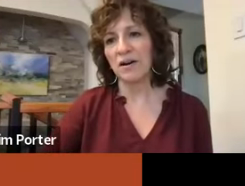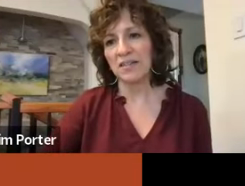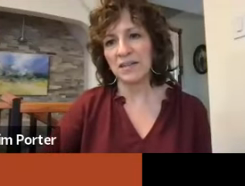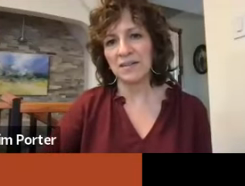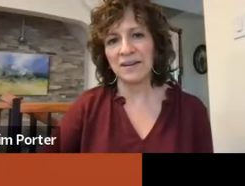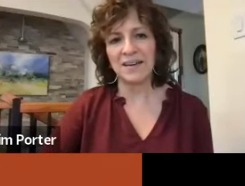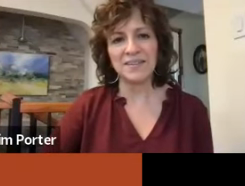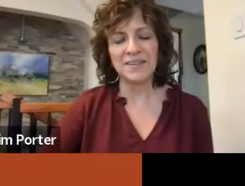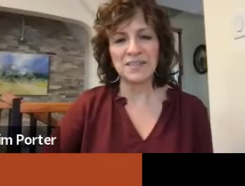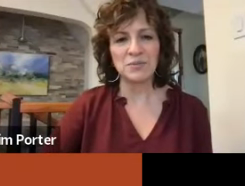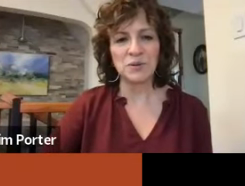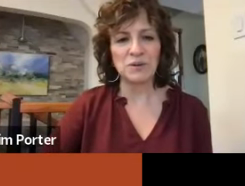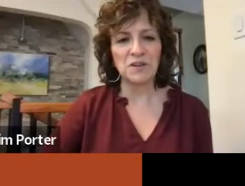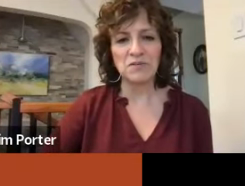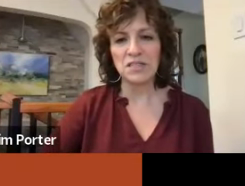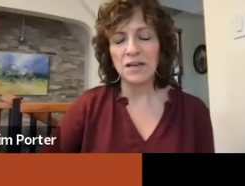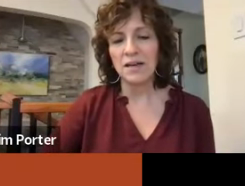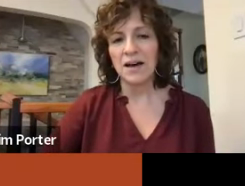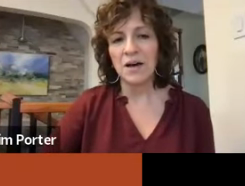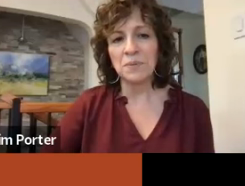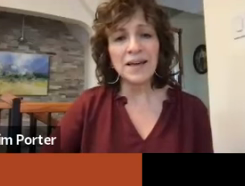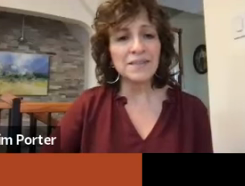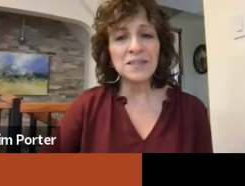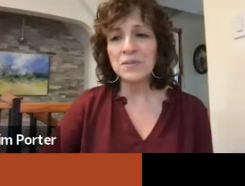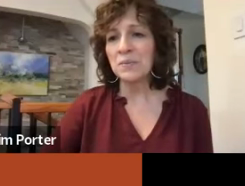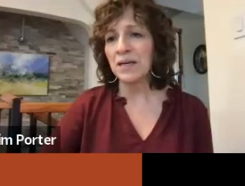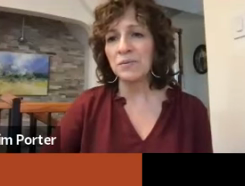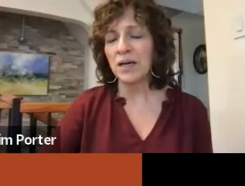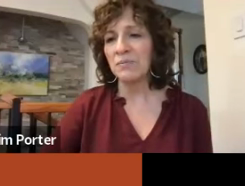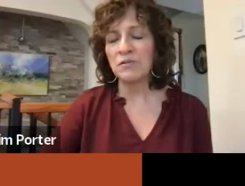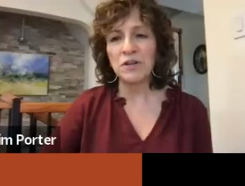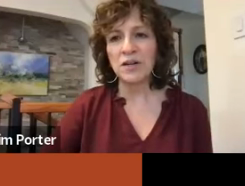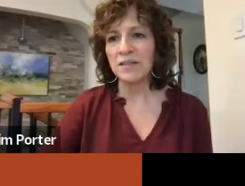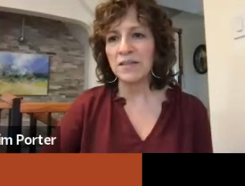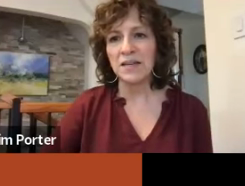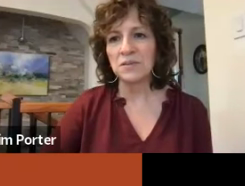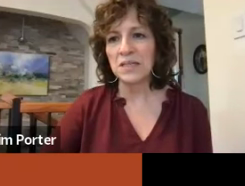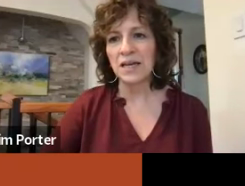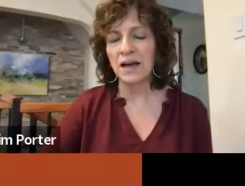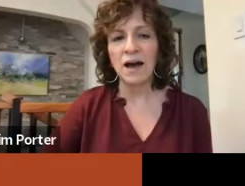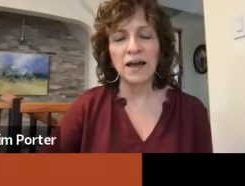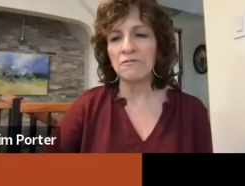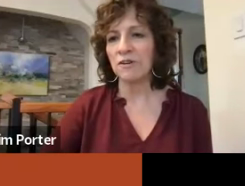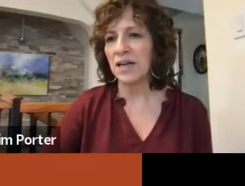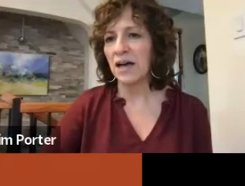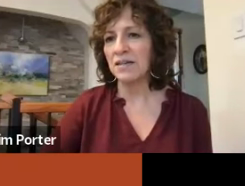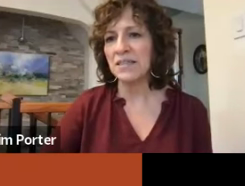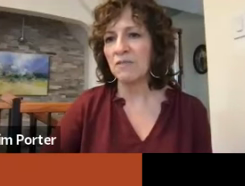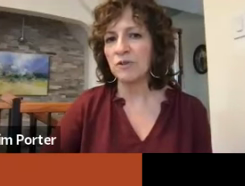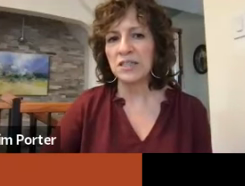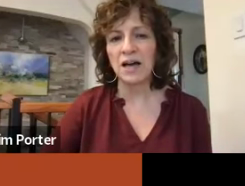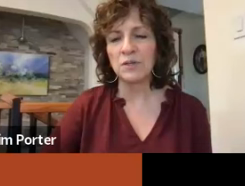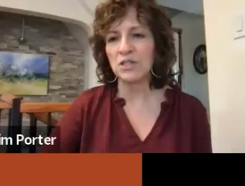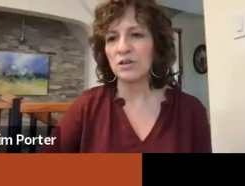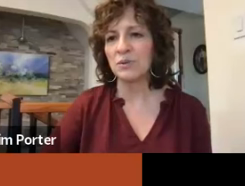they've got some great content, and that's one of my favorites. But yeah, this was me when we figured out that Daniel was getting high. I freaked out. His